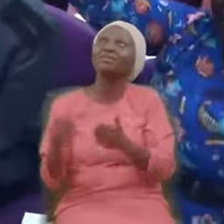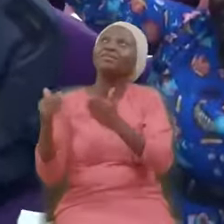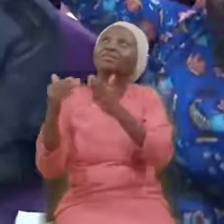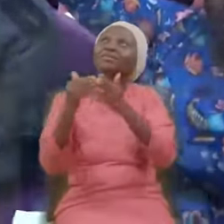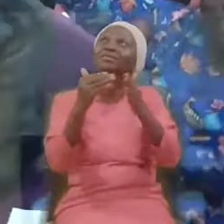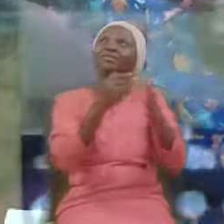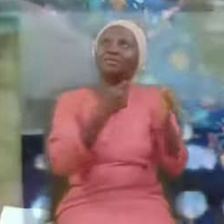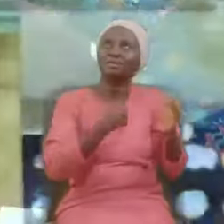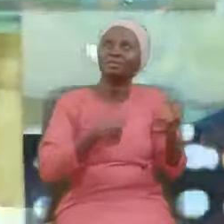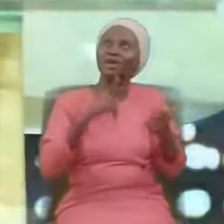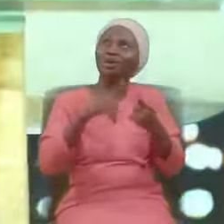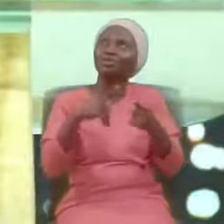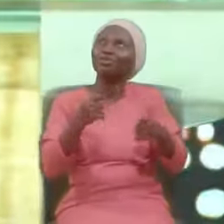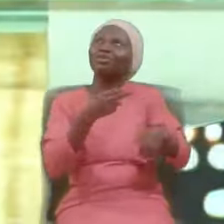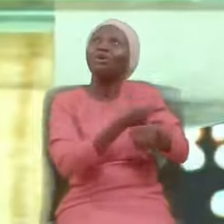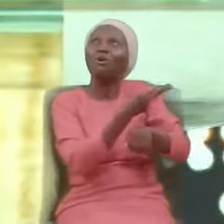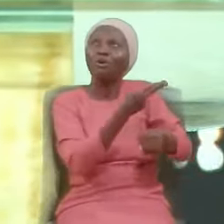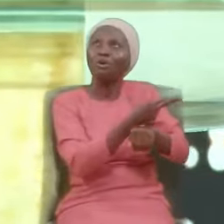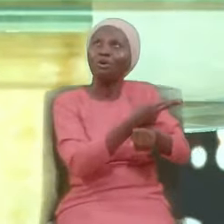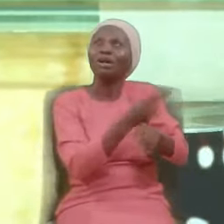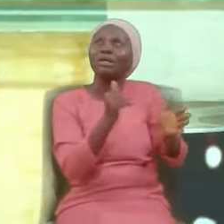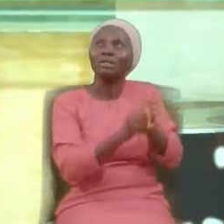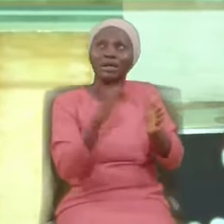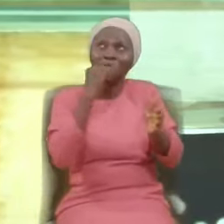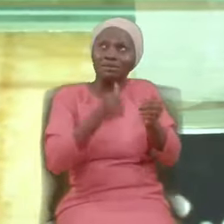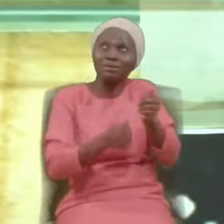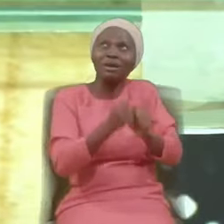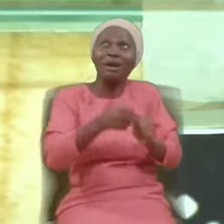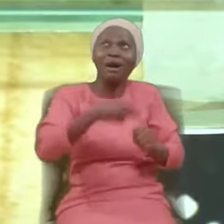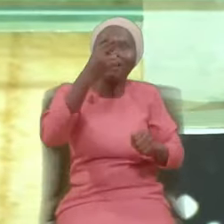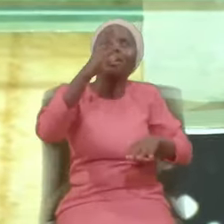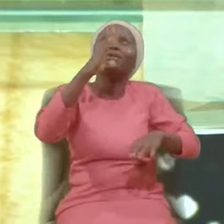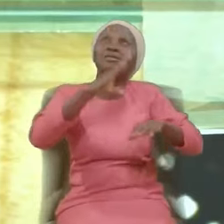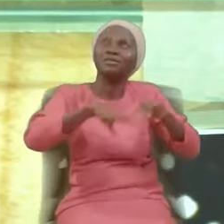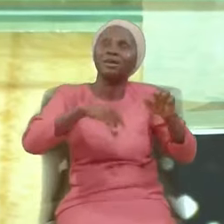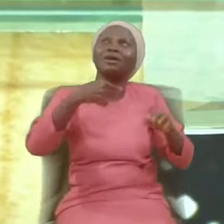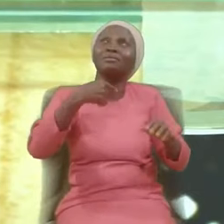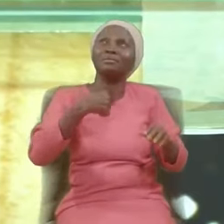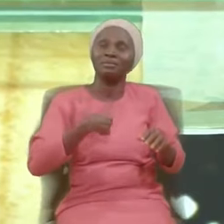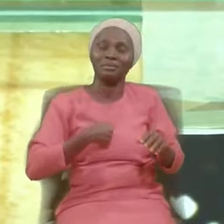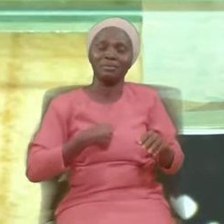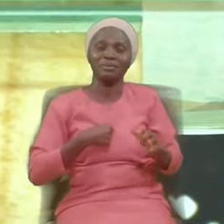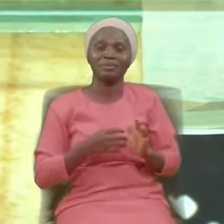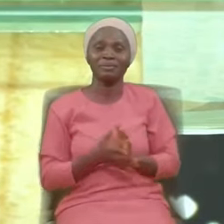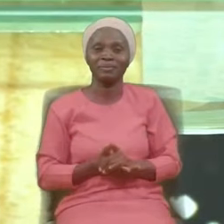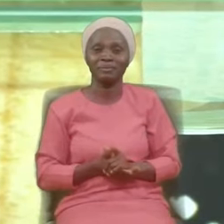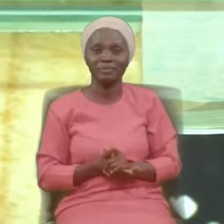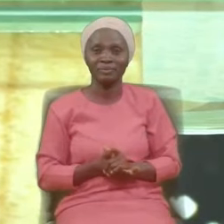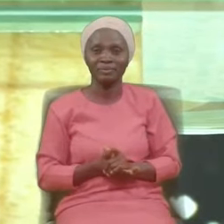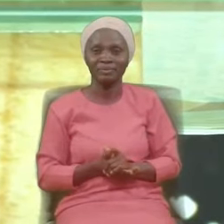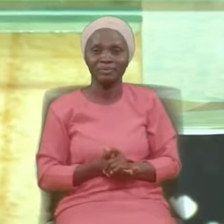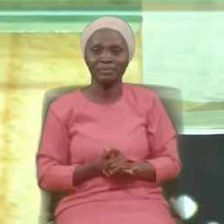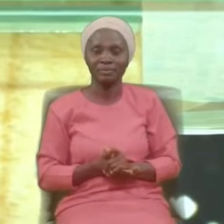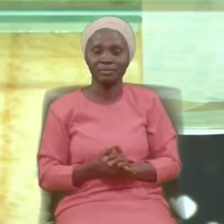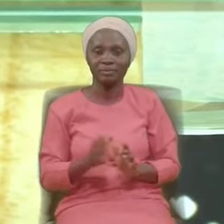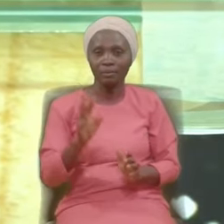the rock that is higher than I.